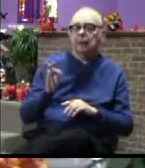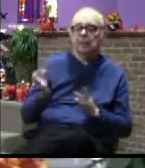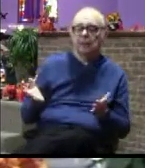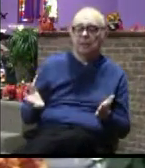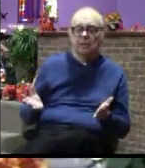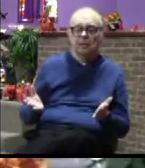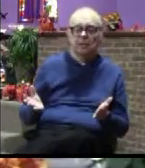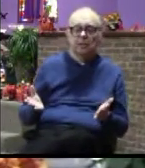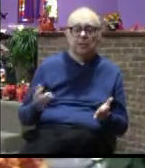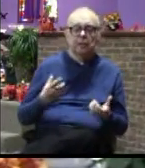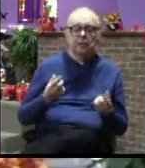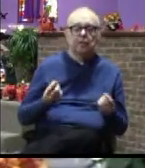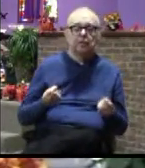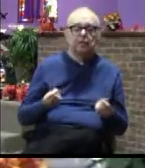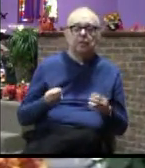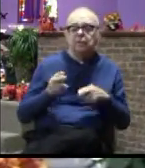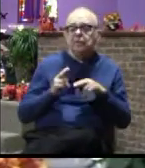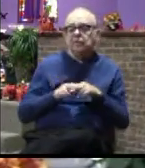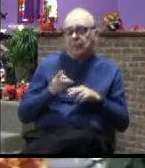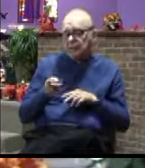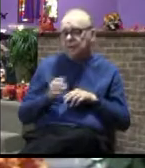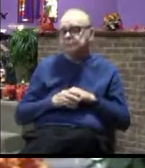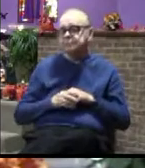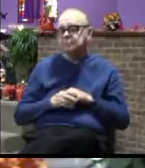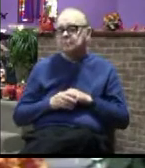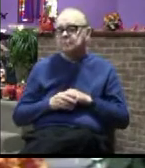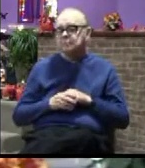go out this Friday. And here's what you do. You sit there.